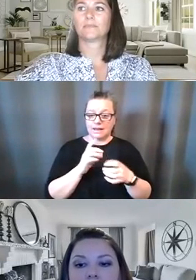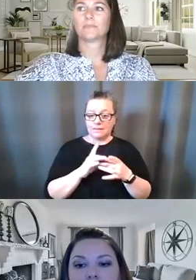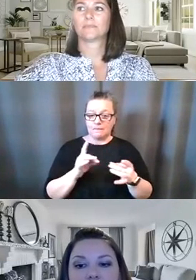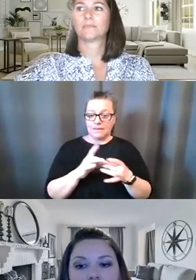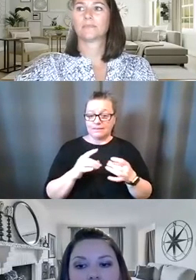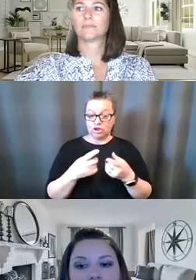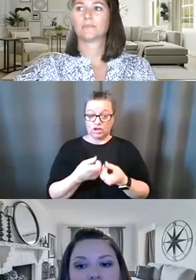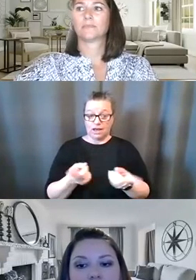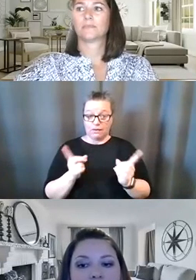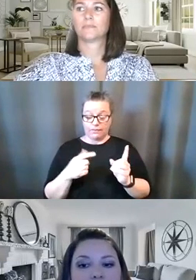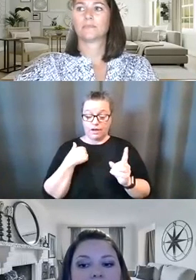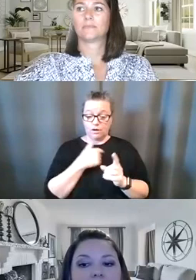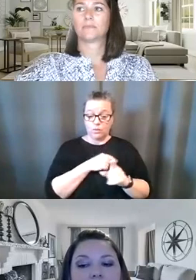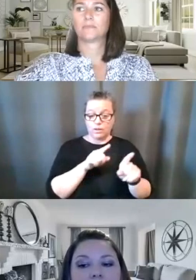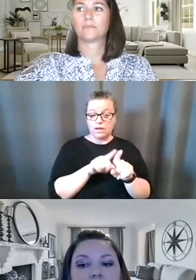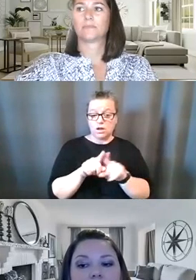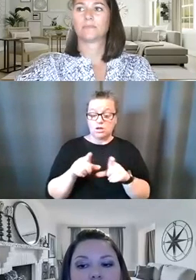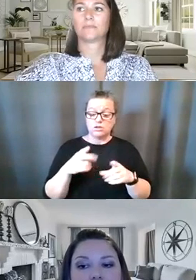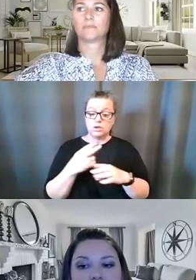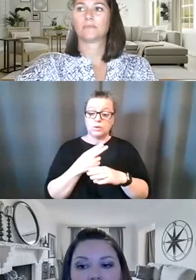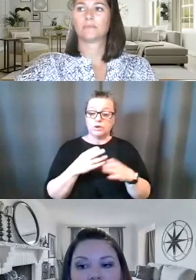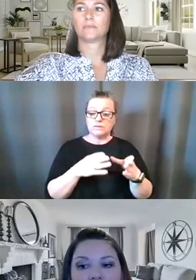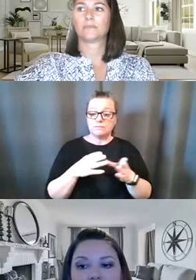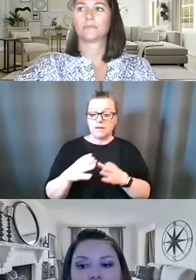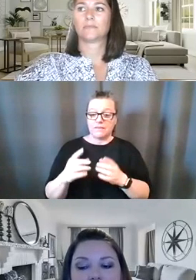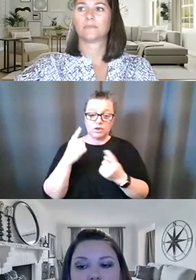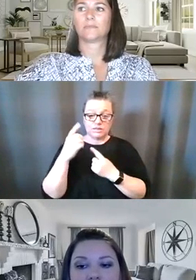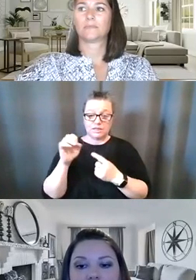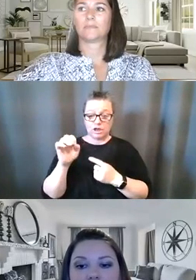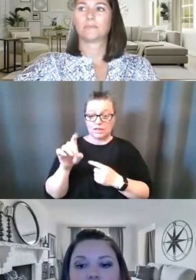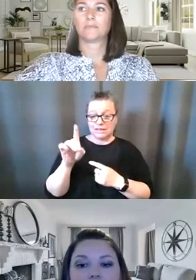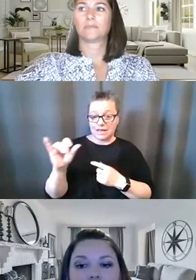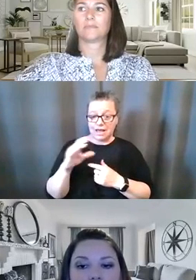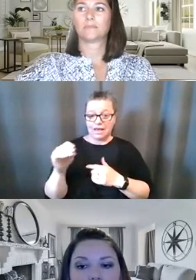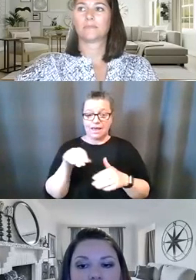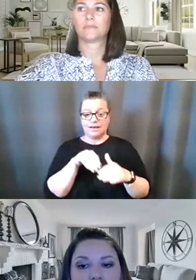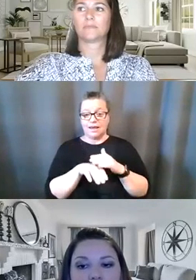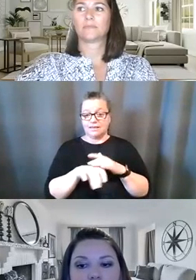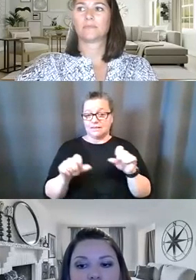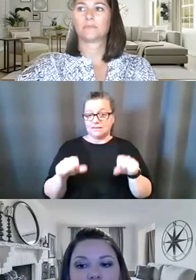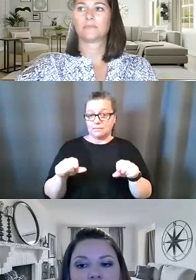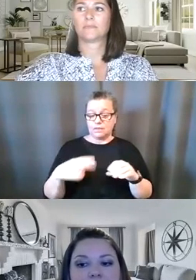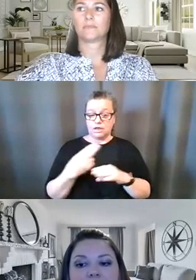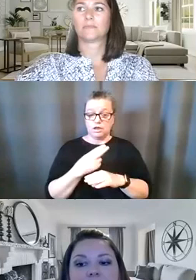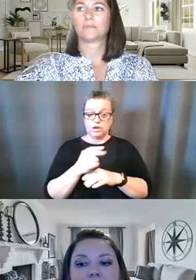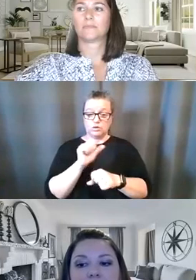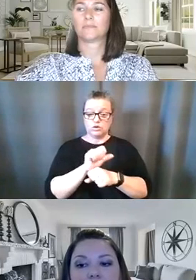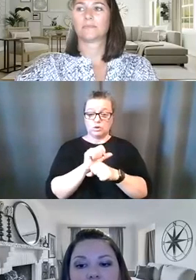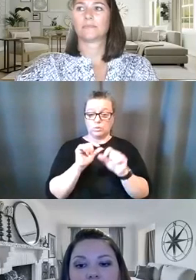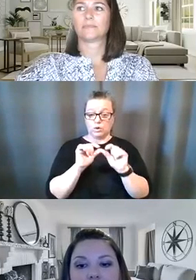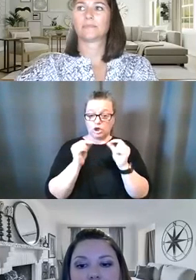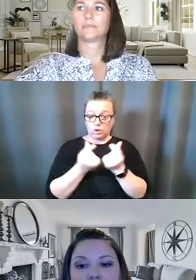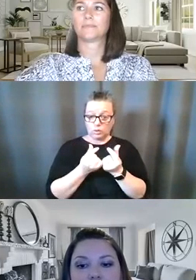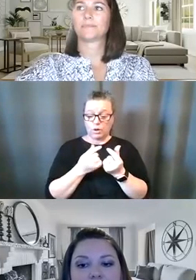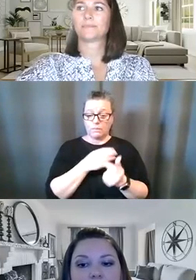there. We can also use method to consider EDI and accessibility. Use your work group members and subject